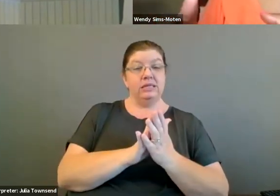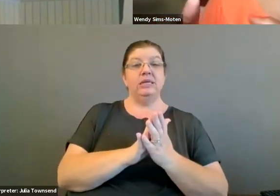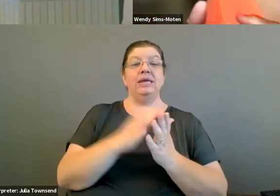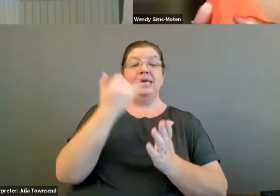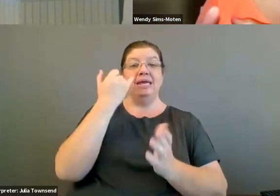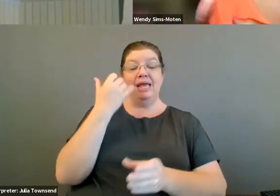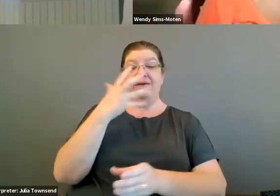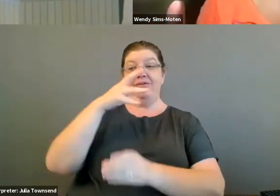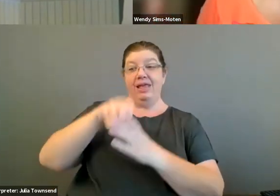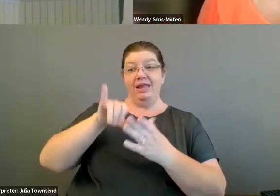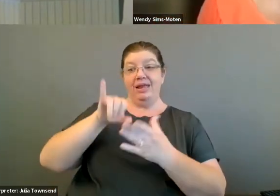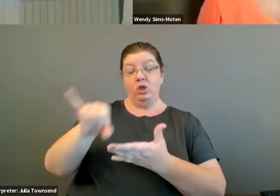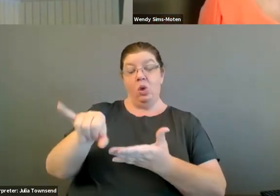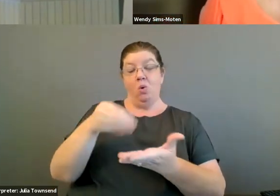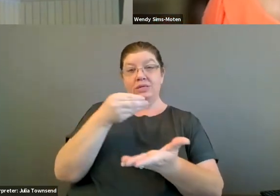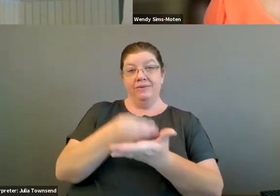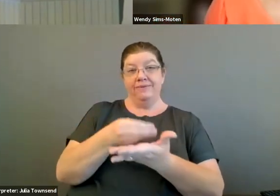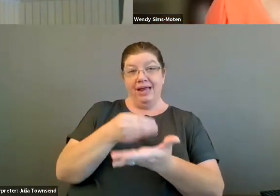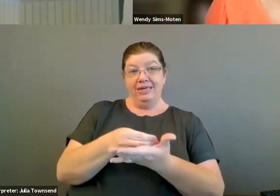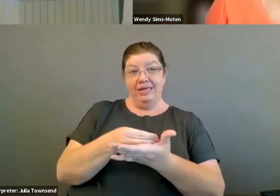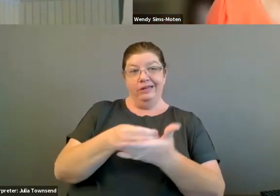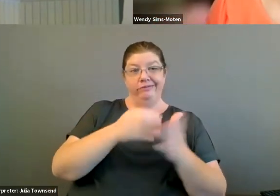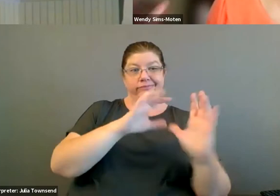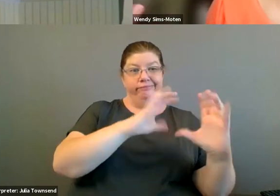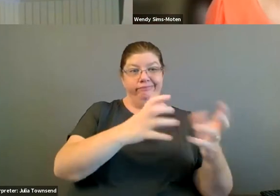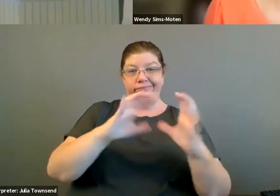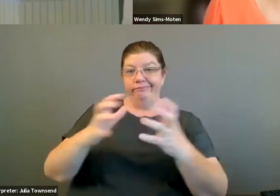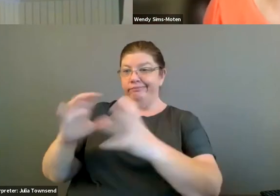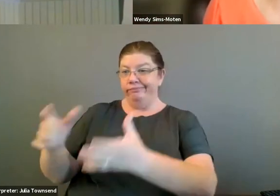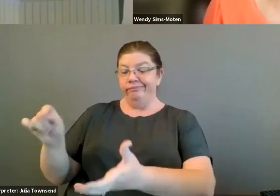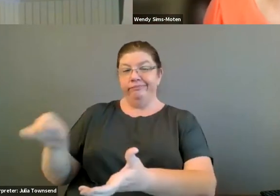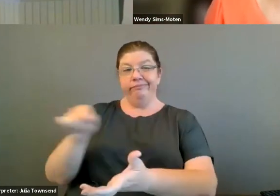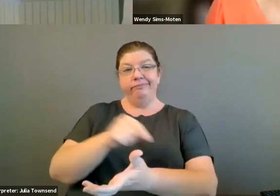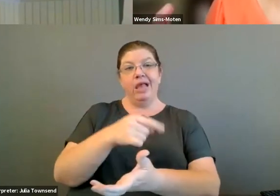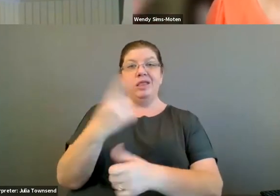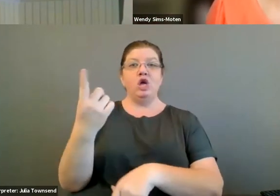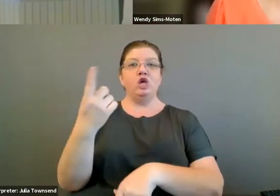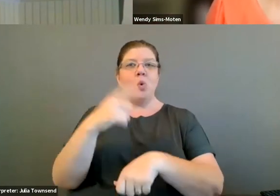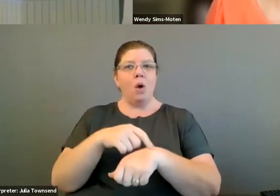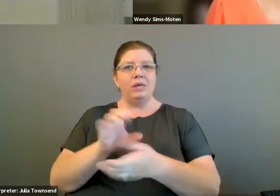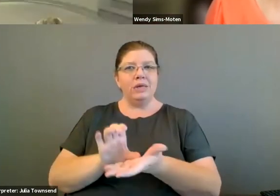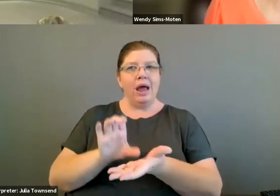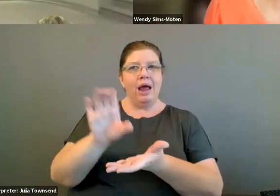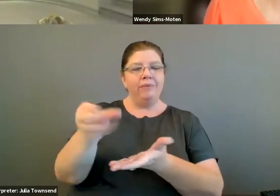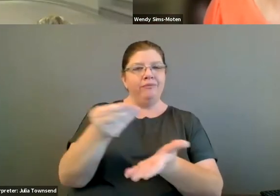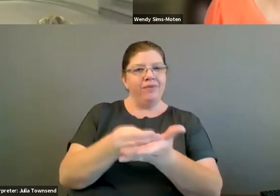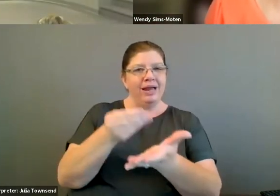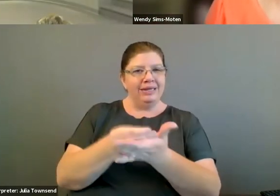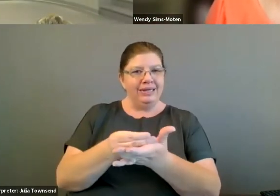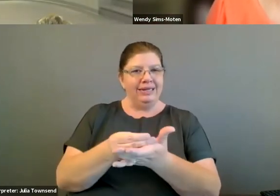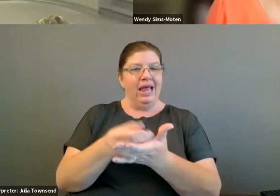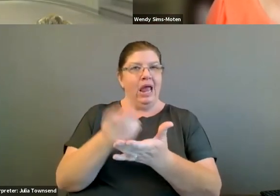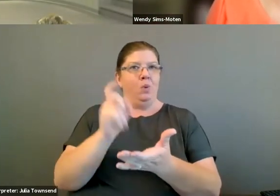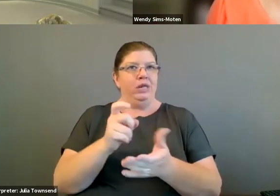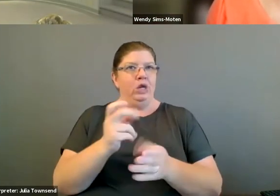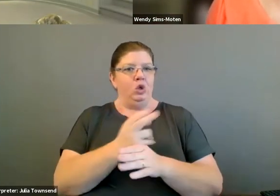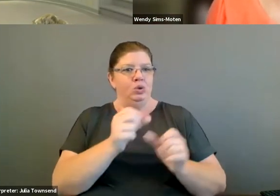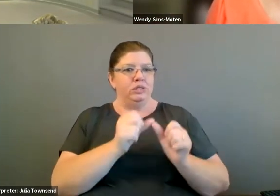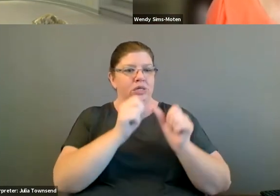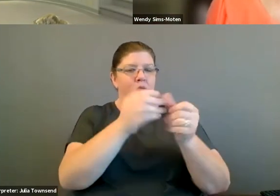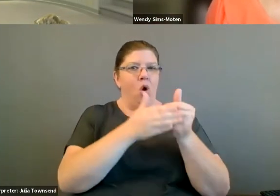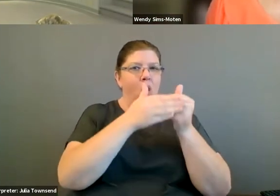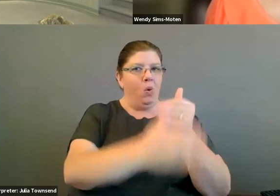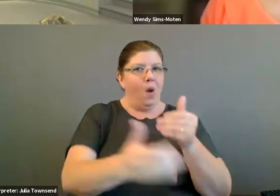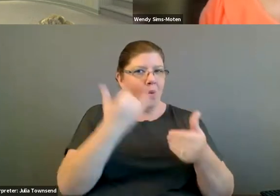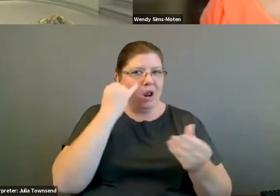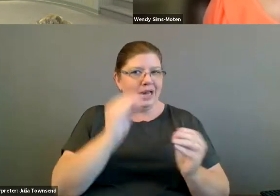that funding, in those various funding sources, if there's one-time funding, that this is something we need to go ongoing, I'd like to make sure that that's real clear